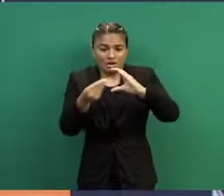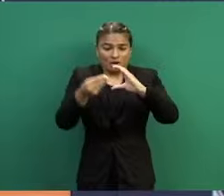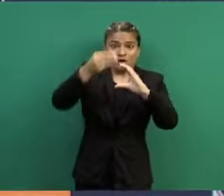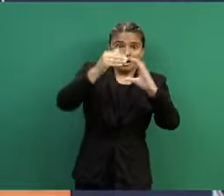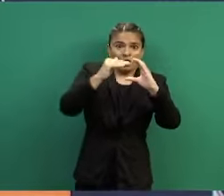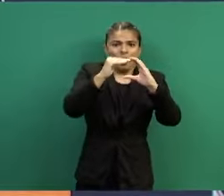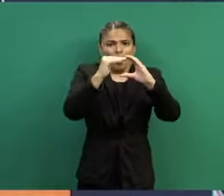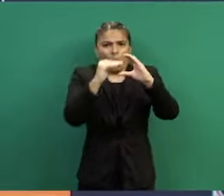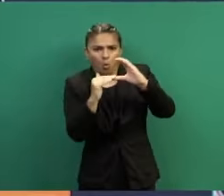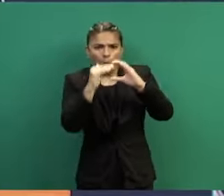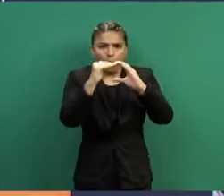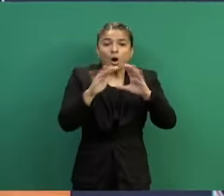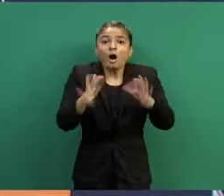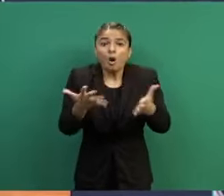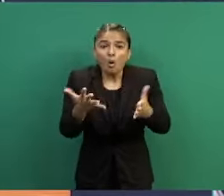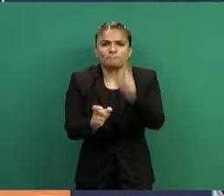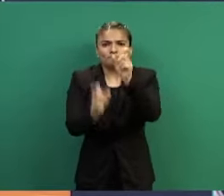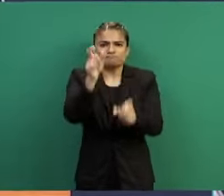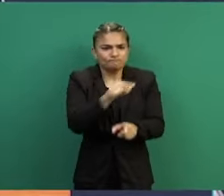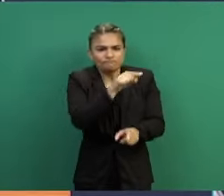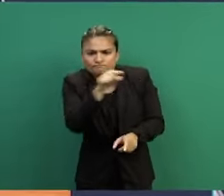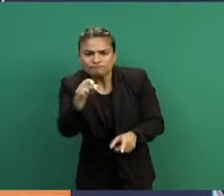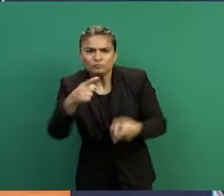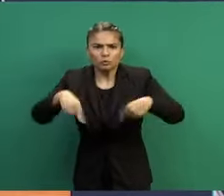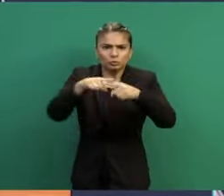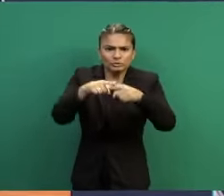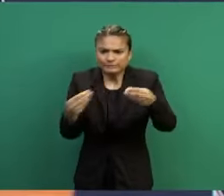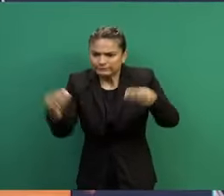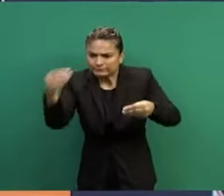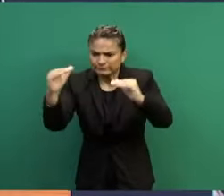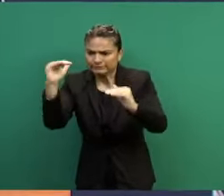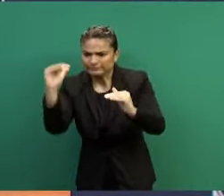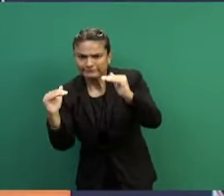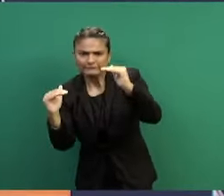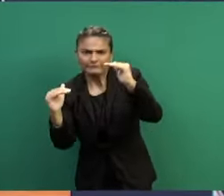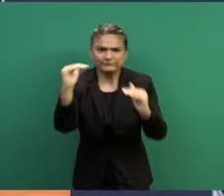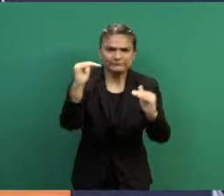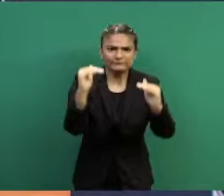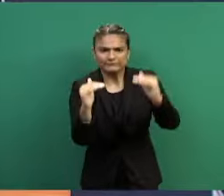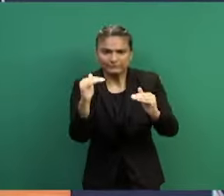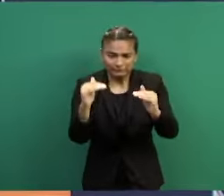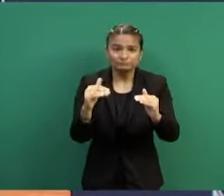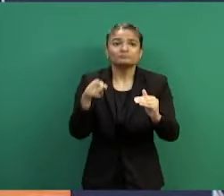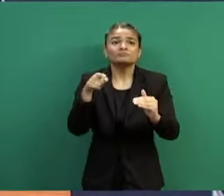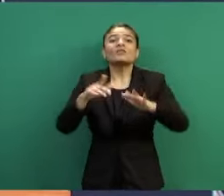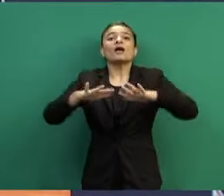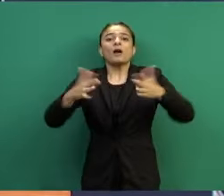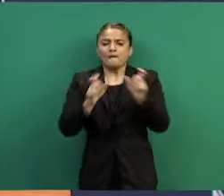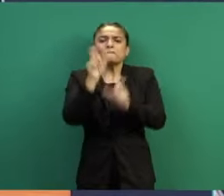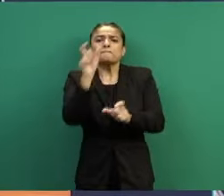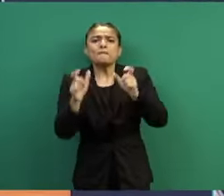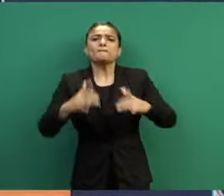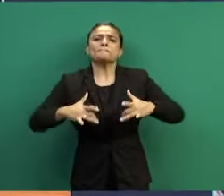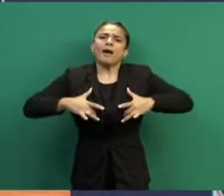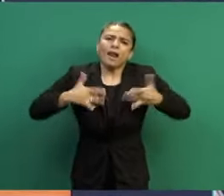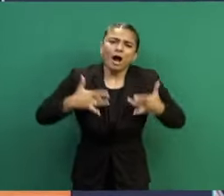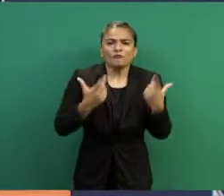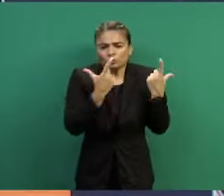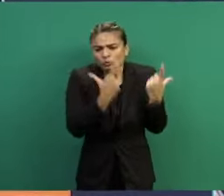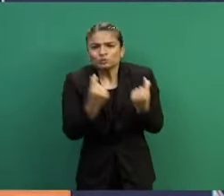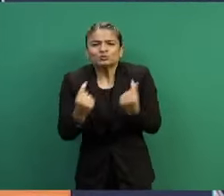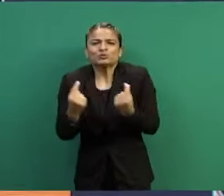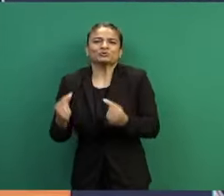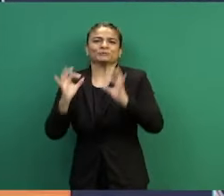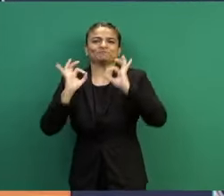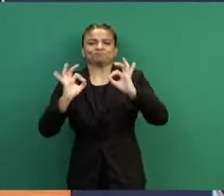that are within the reach of the public sector. These include achieving a prudent public debt